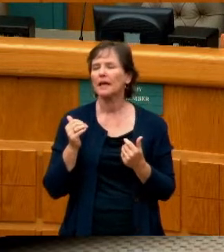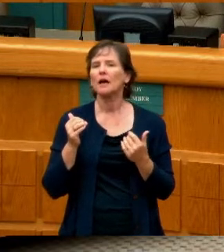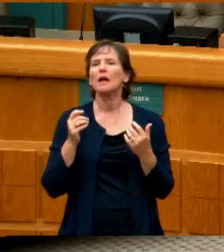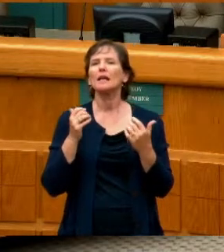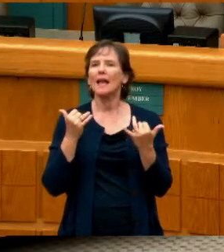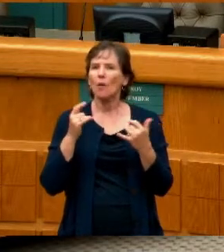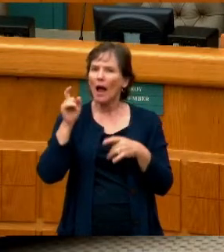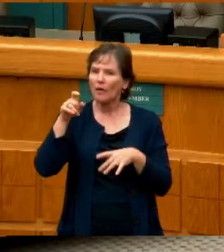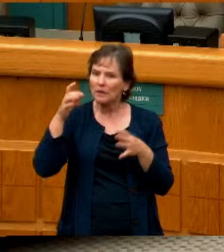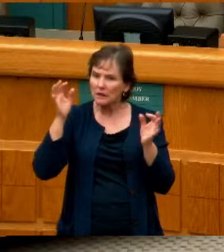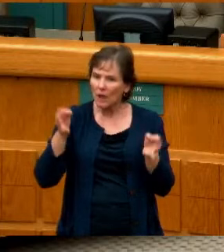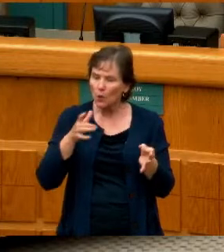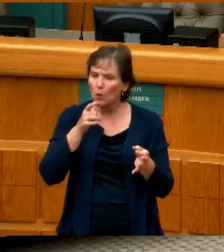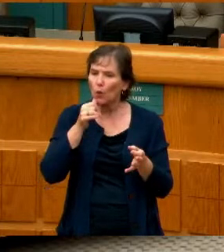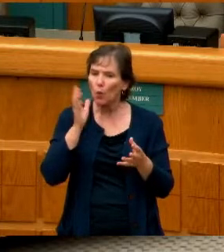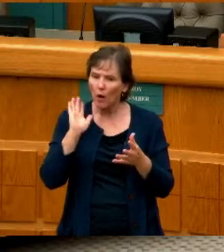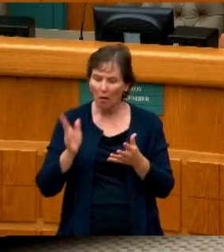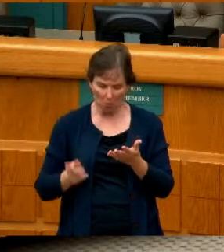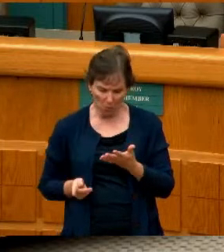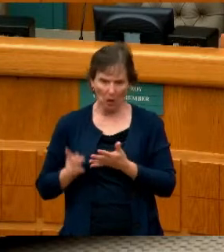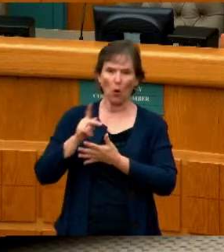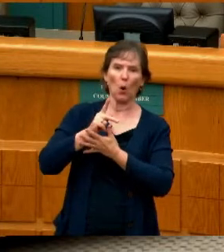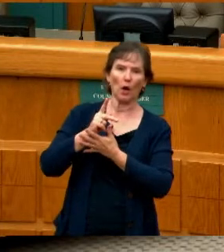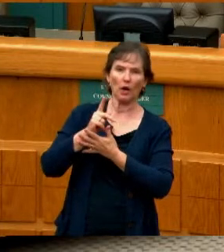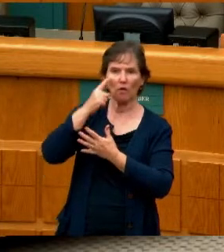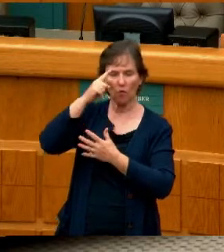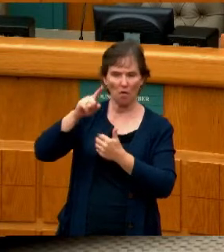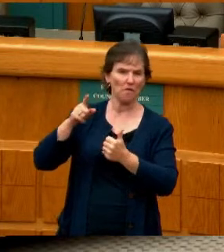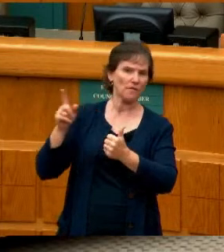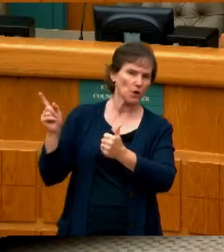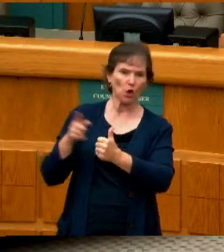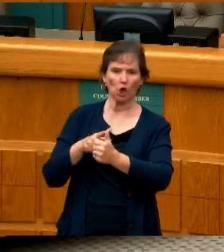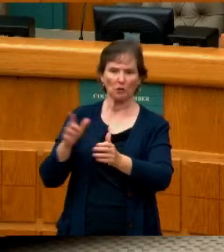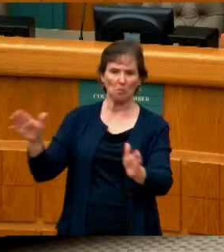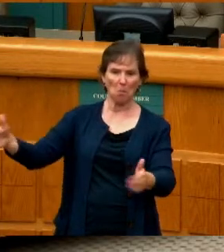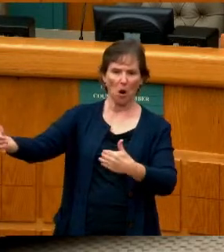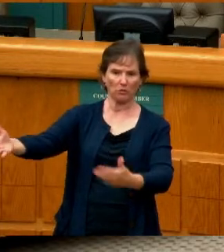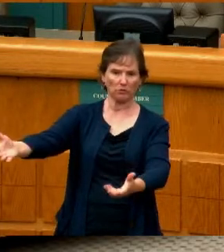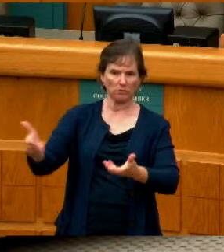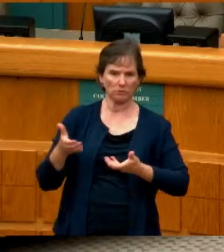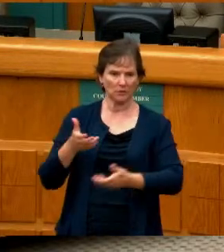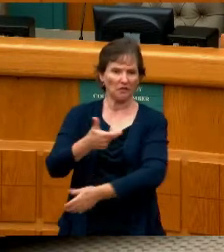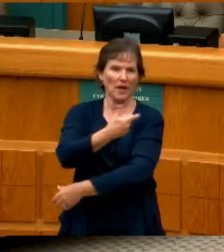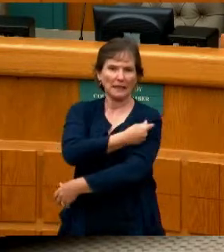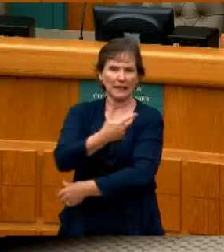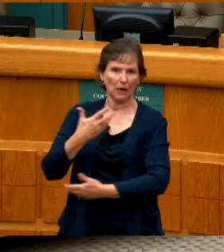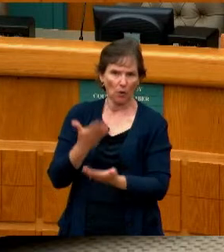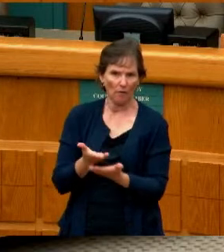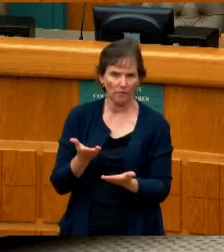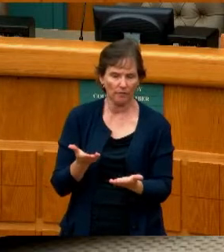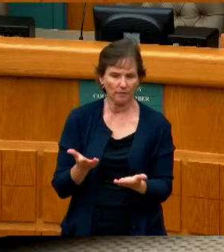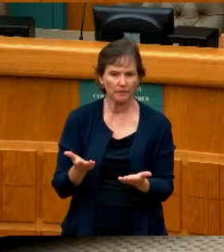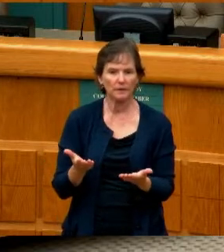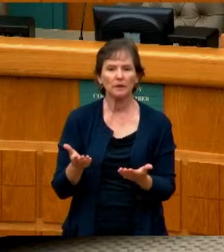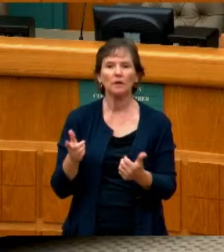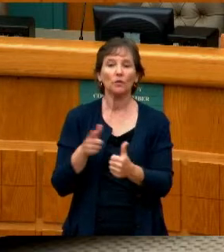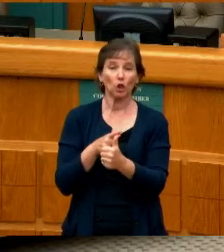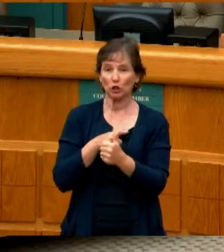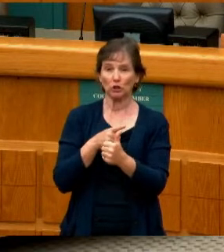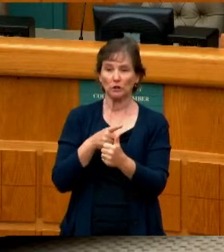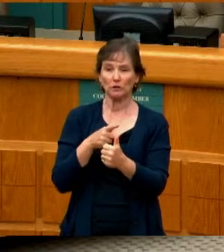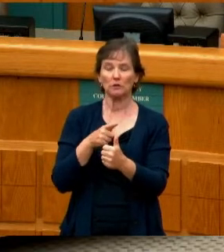updated information as of today on who will be prioritized to receive Phase